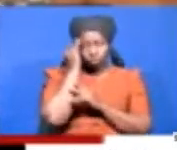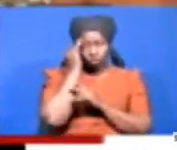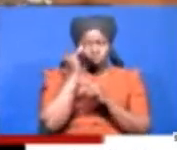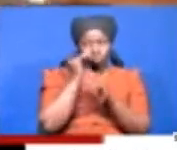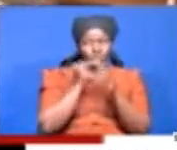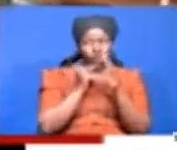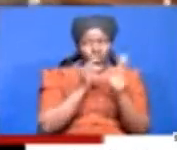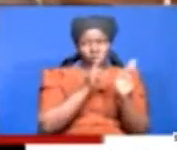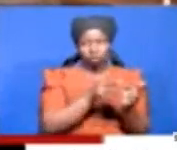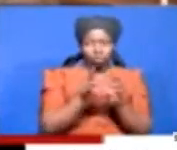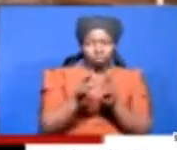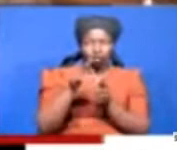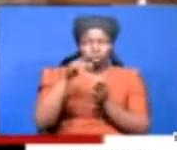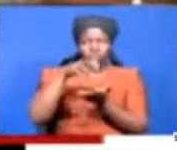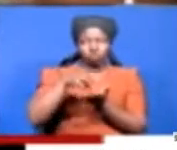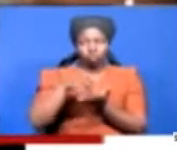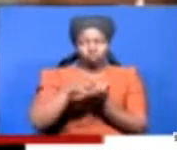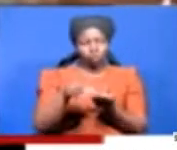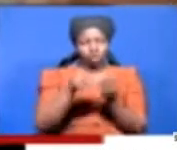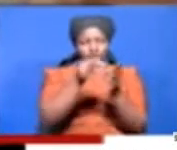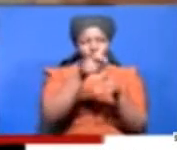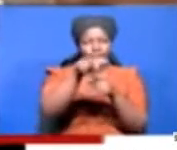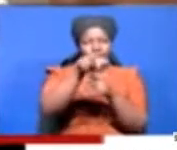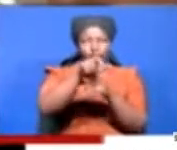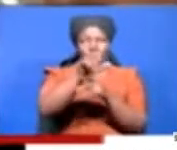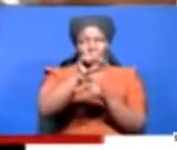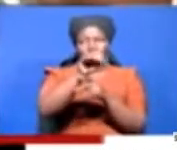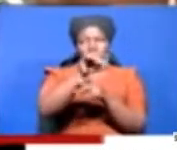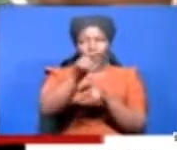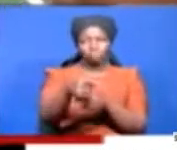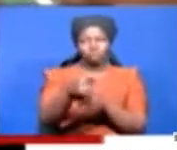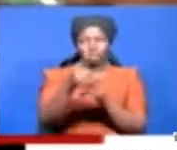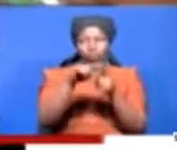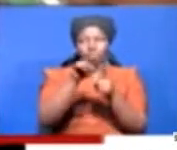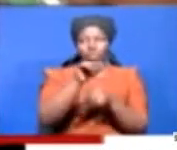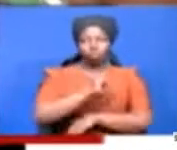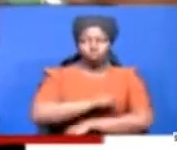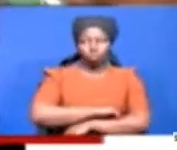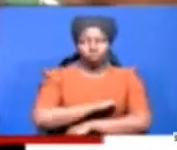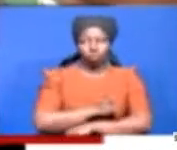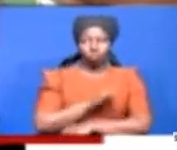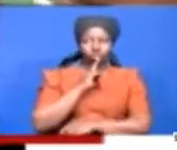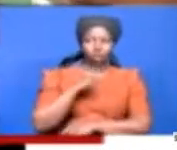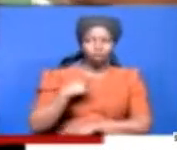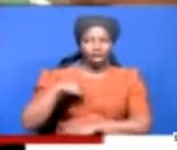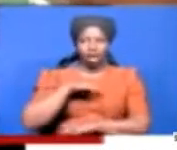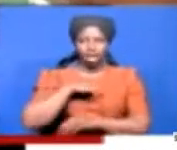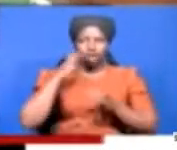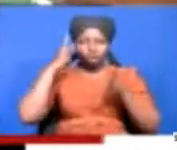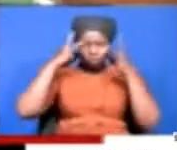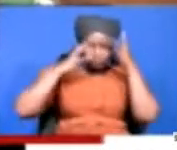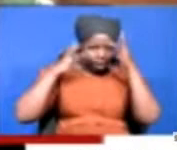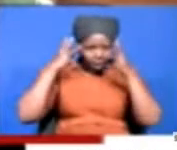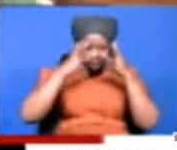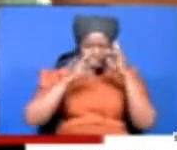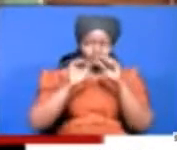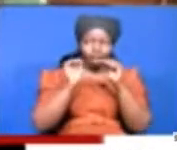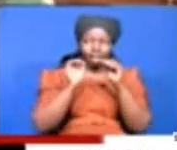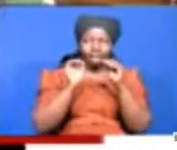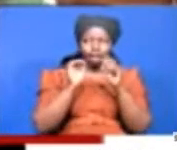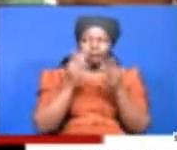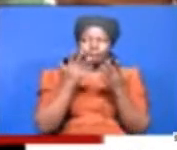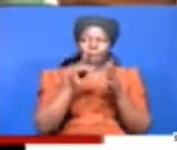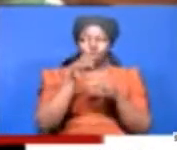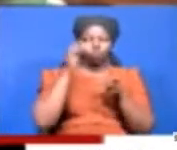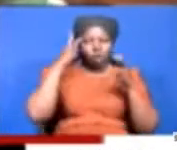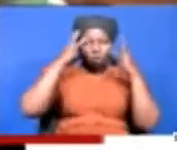extra 50,000 shillings to them. So we are not unduly worried. Maybe you are worried because you have not seen